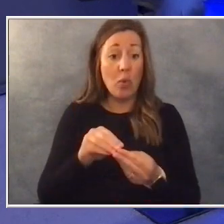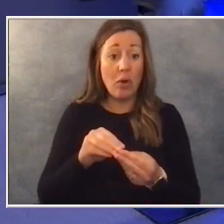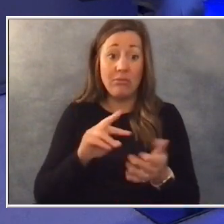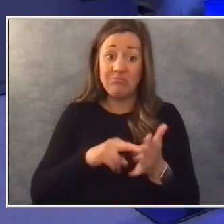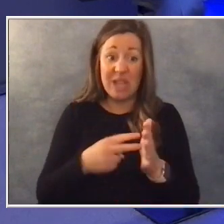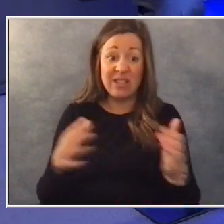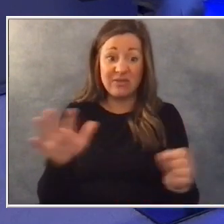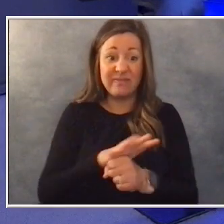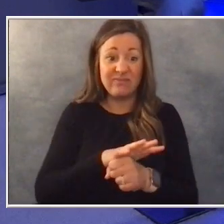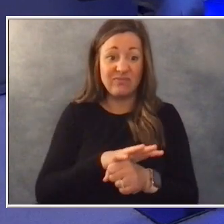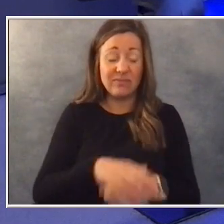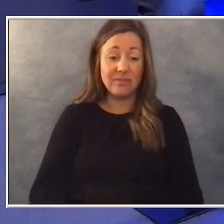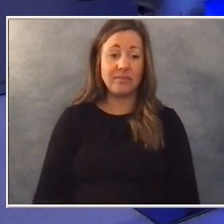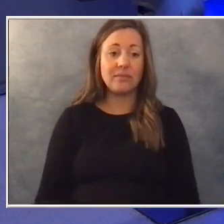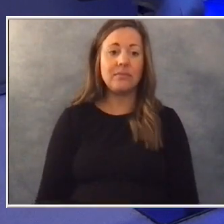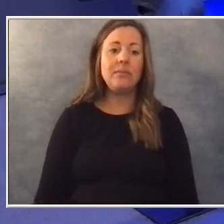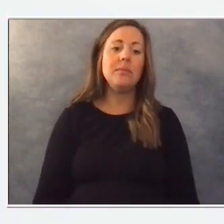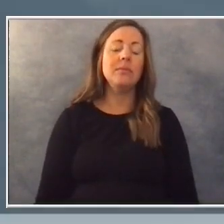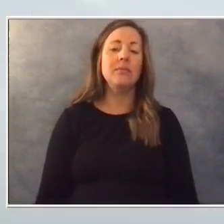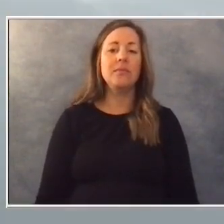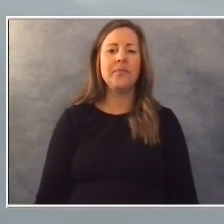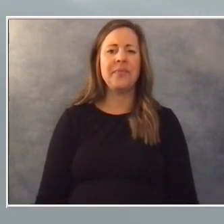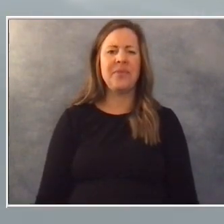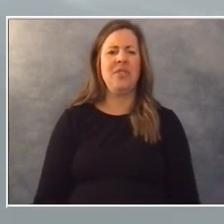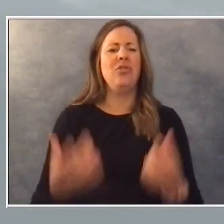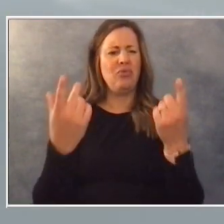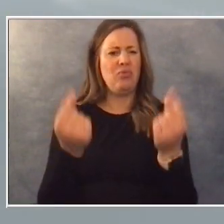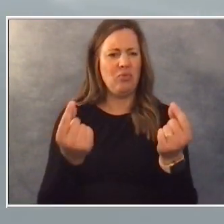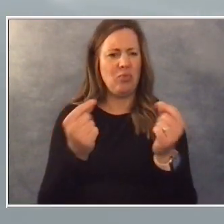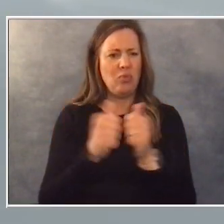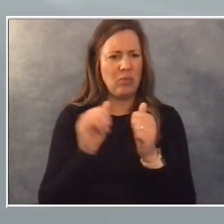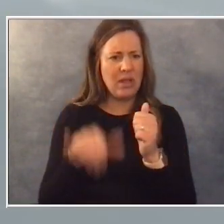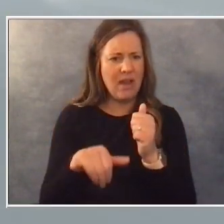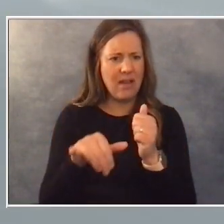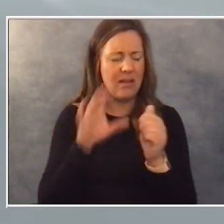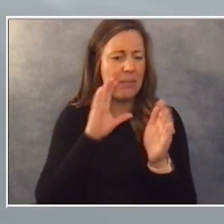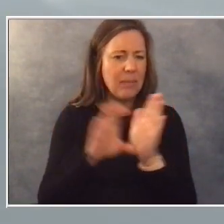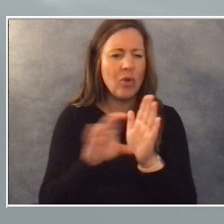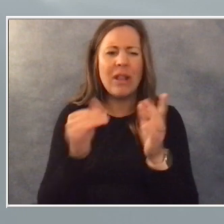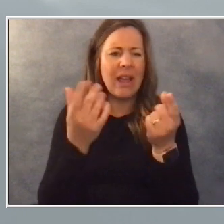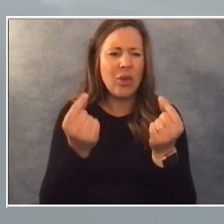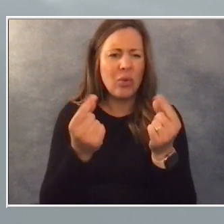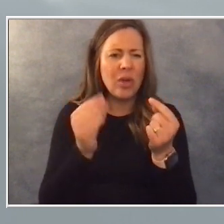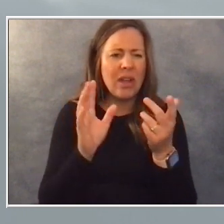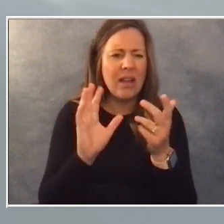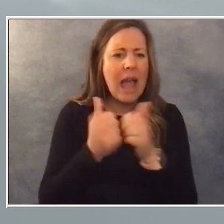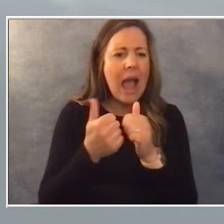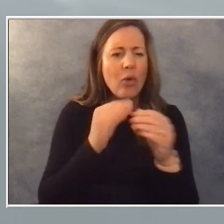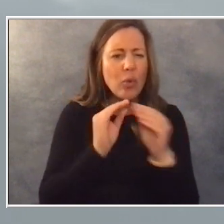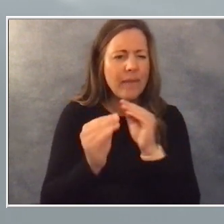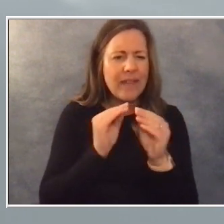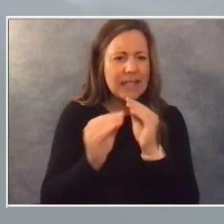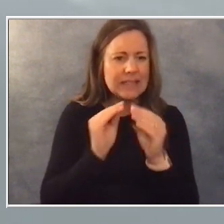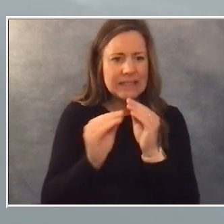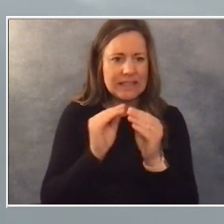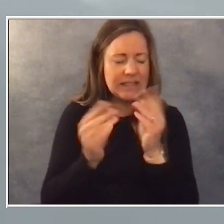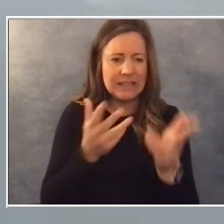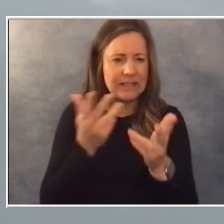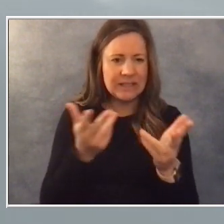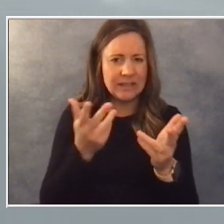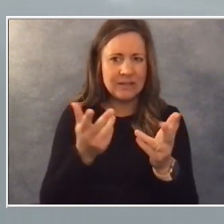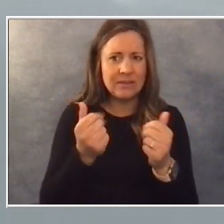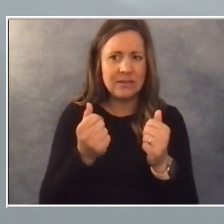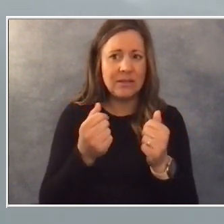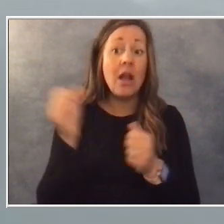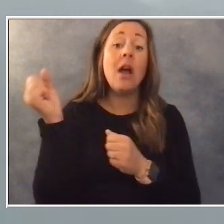that photo, what are you doing when you go in to fix the CTO? What are you doing in the plumbing? Yeah, so